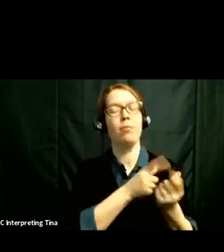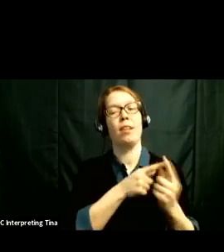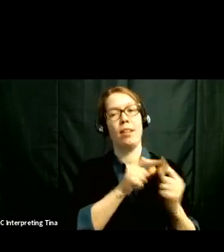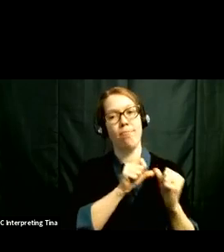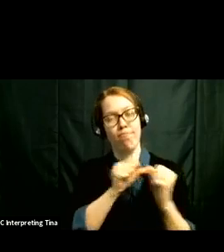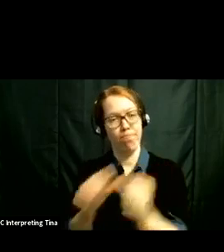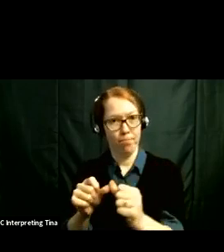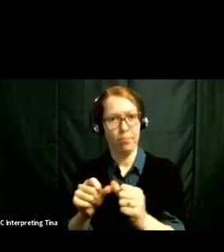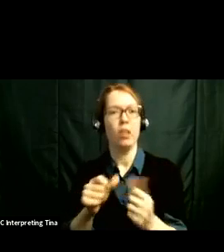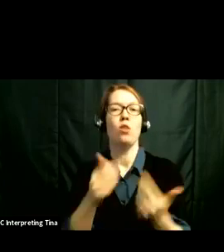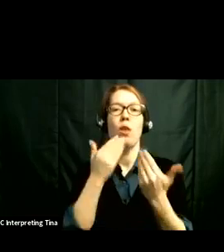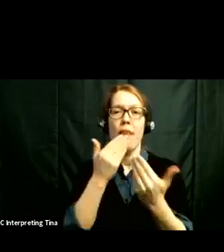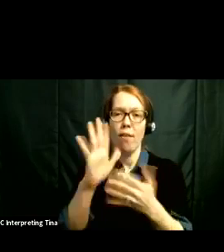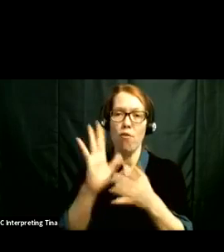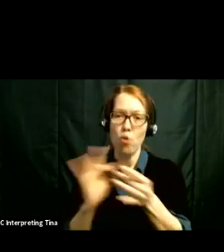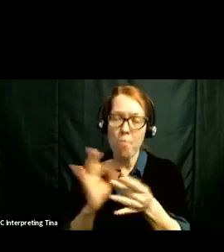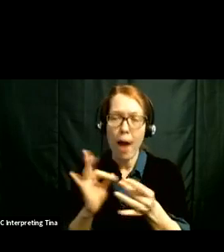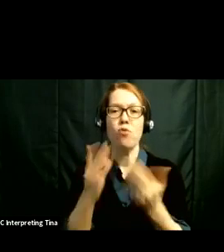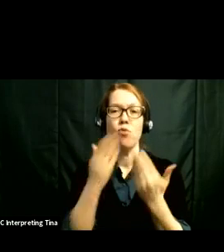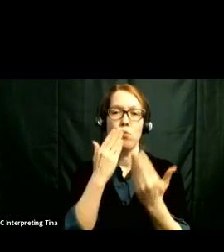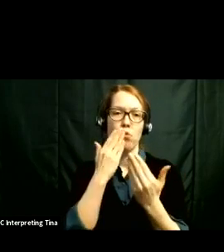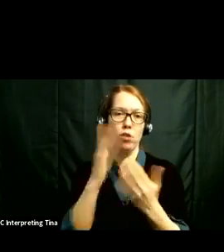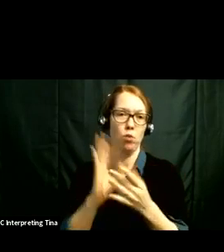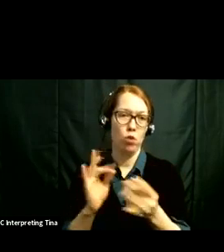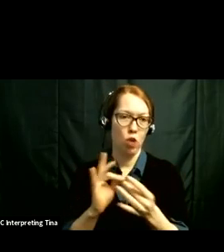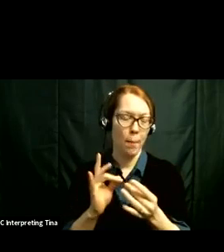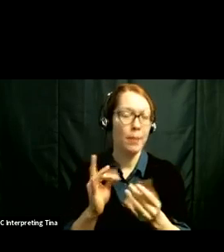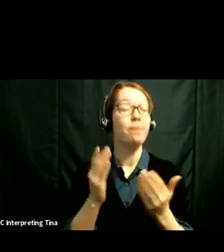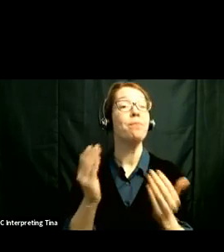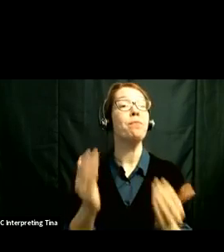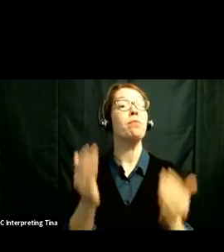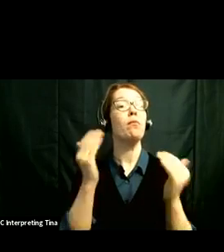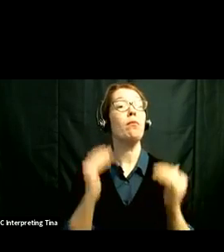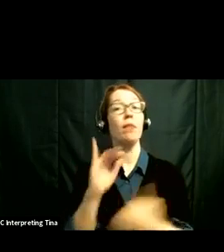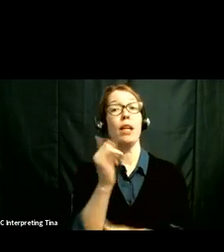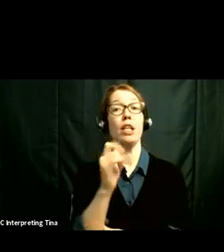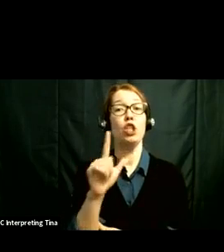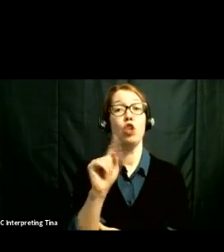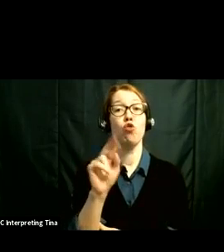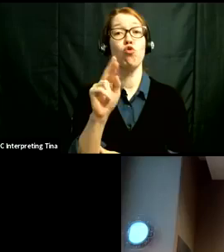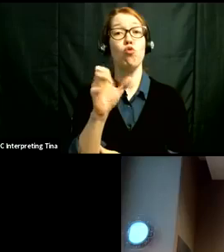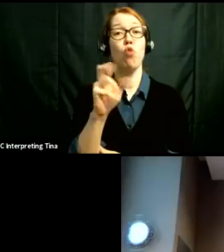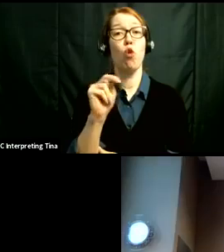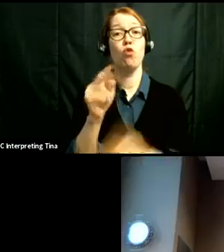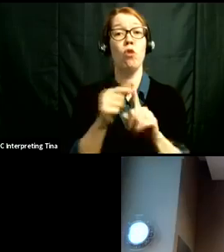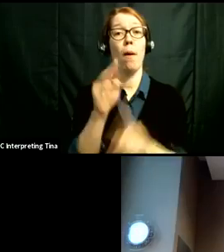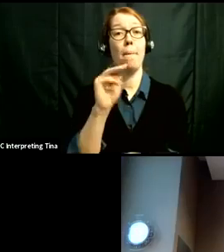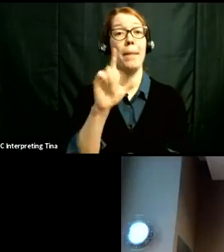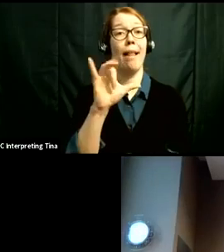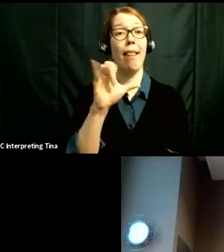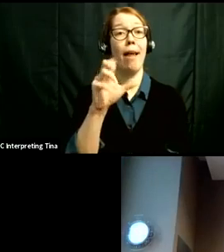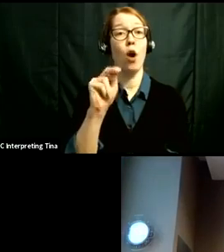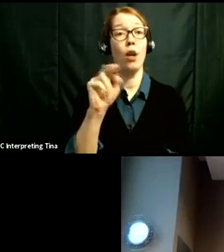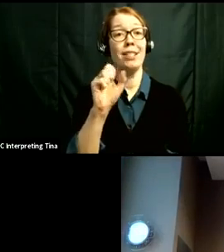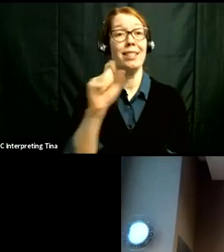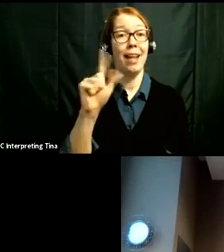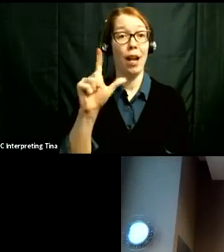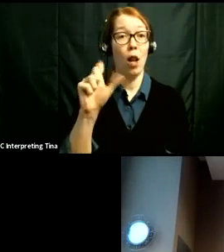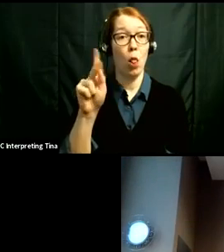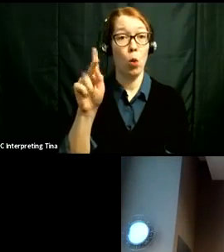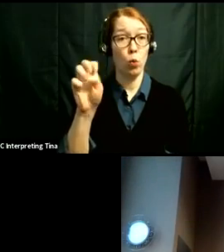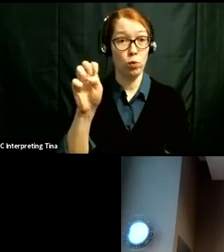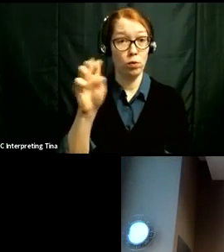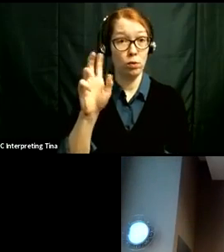that great message. I do appreciate that. Next, Jill Trozen from McLaren St. Luke's. Are